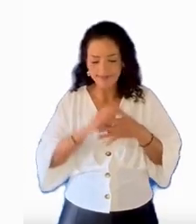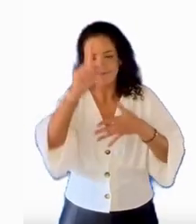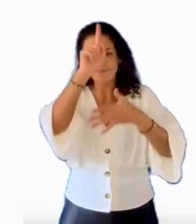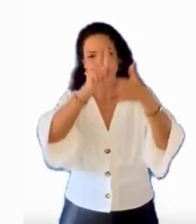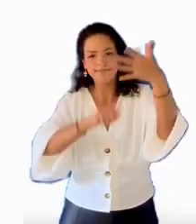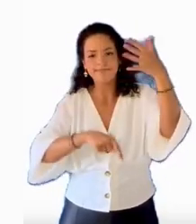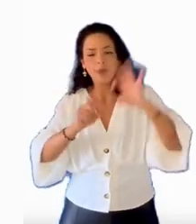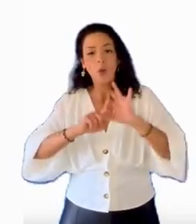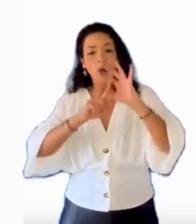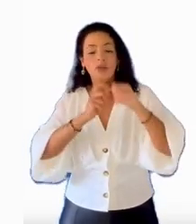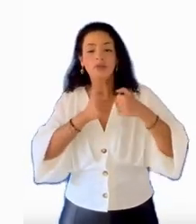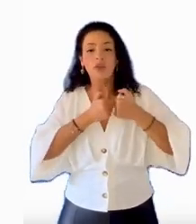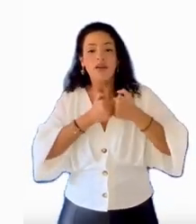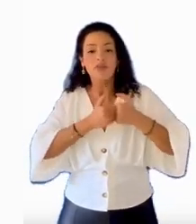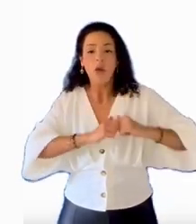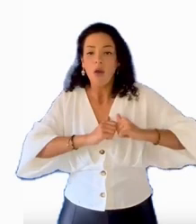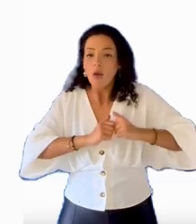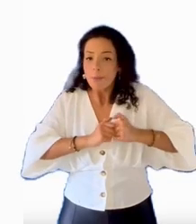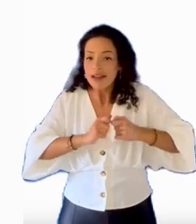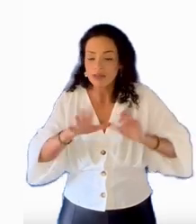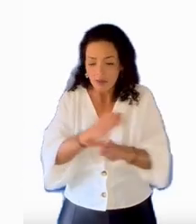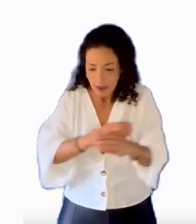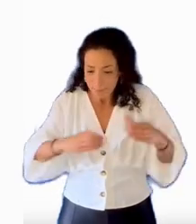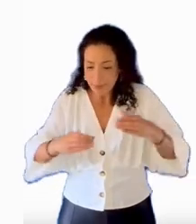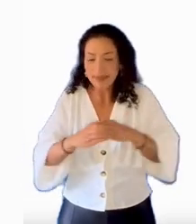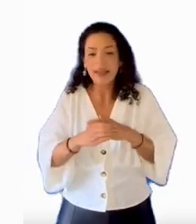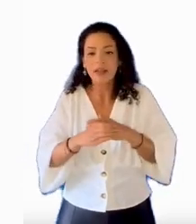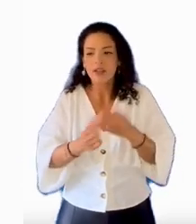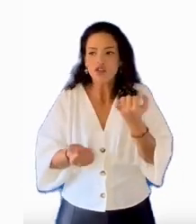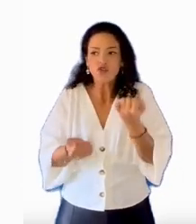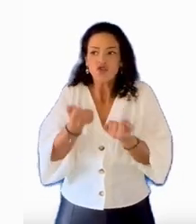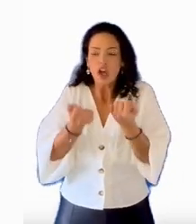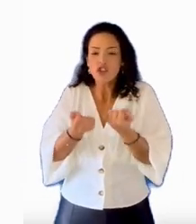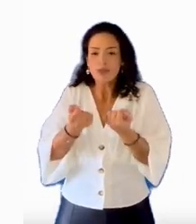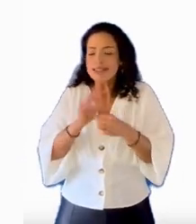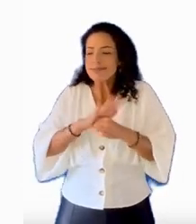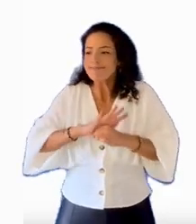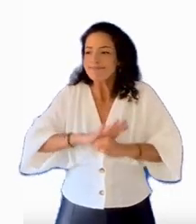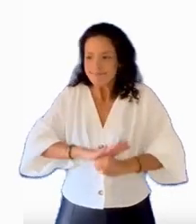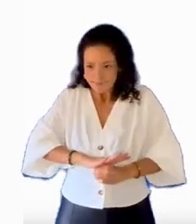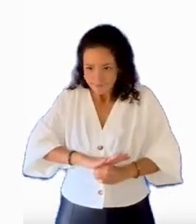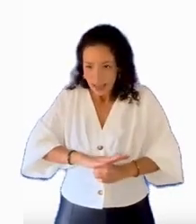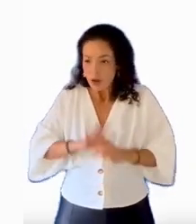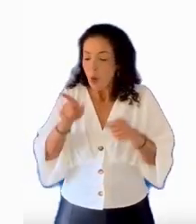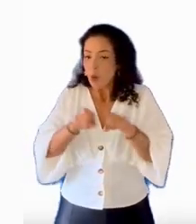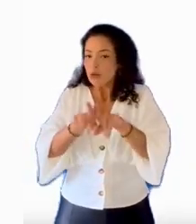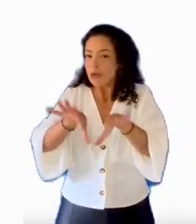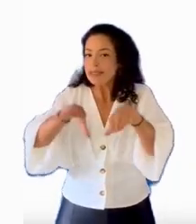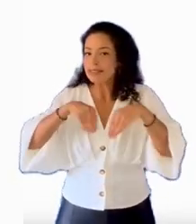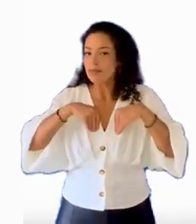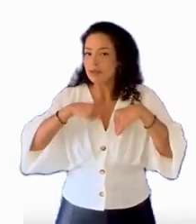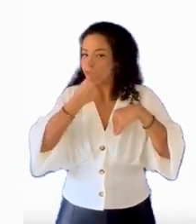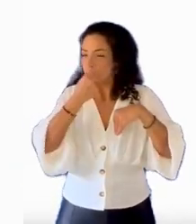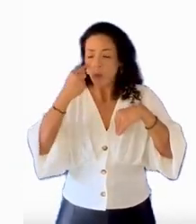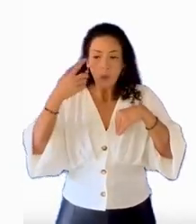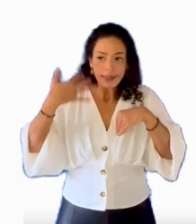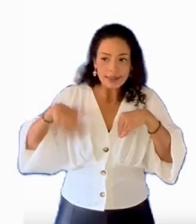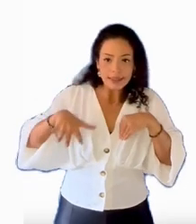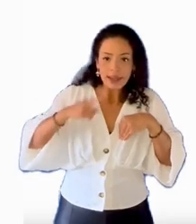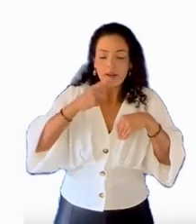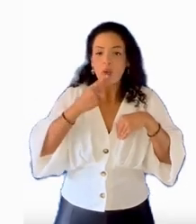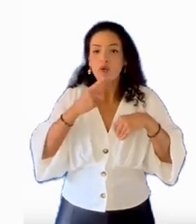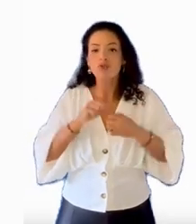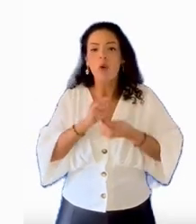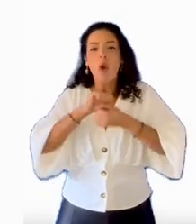These qualities are kindness, compassion, empathy, withholding judgment and extending acceptance, bearing witness and holding